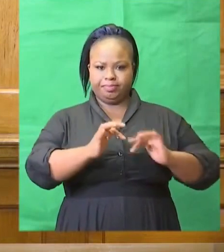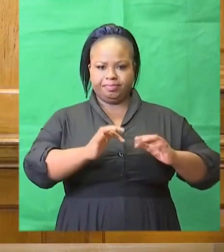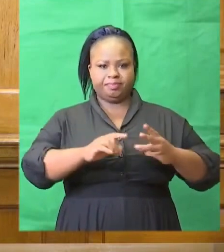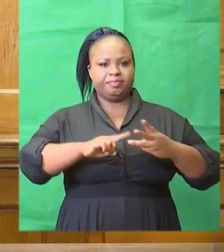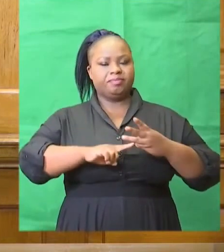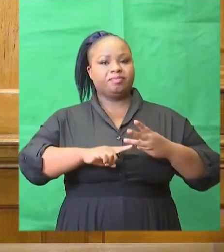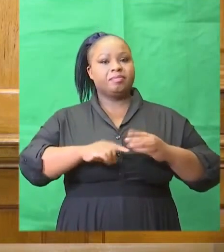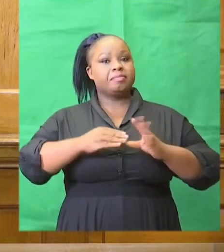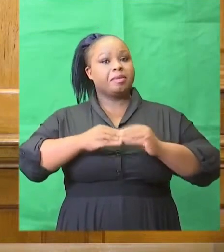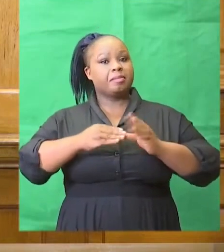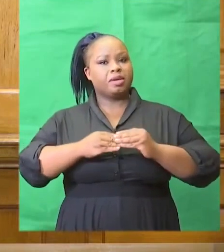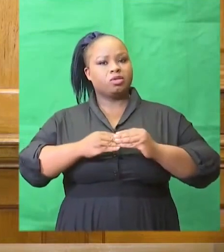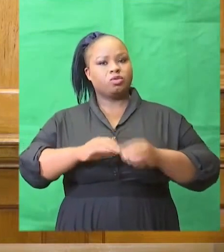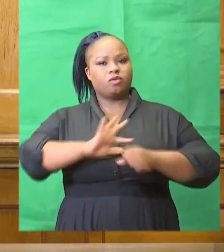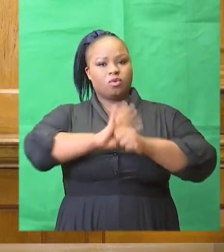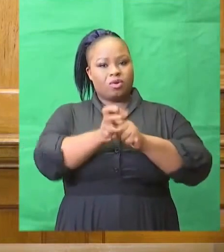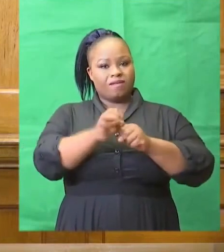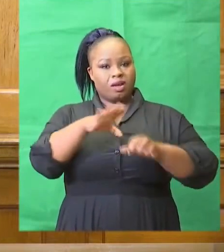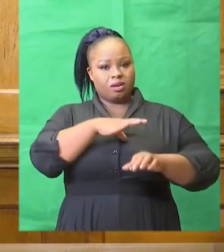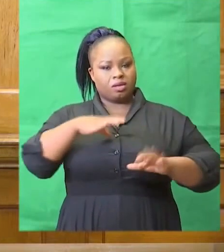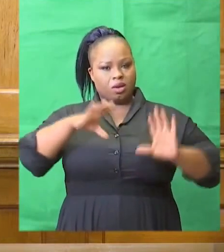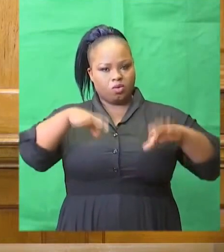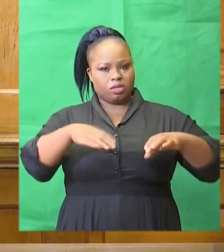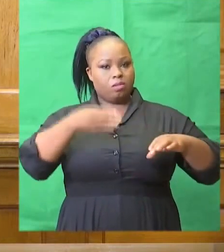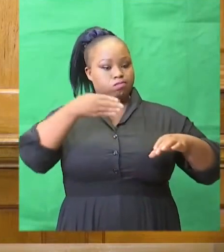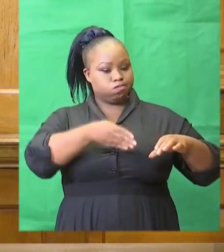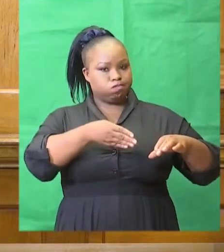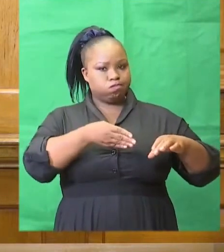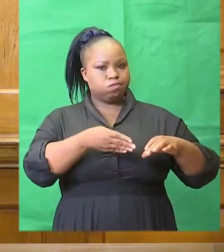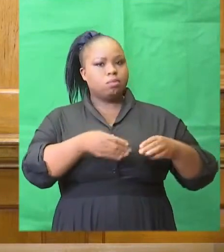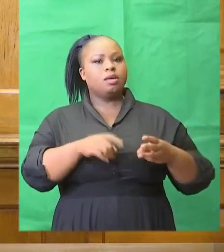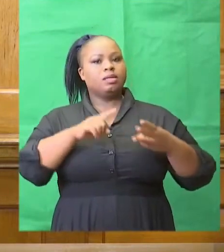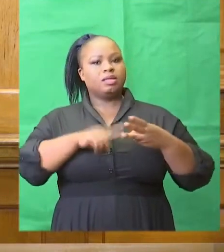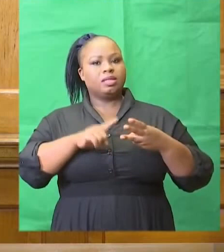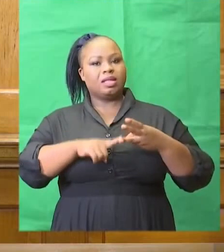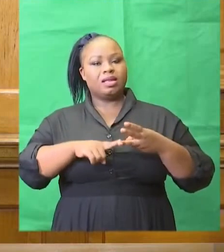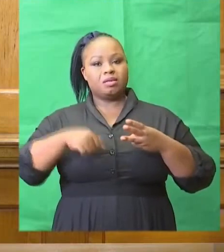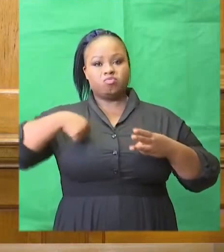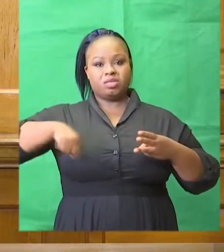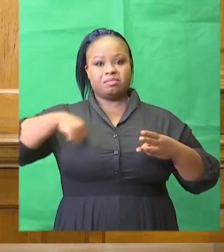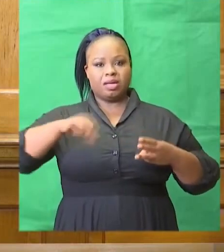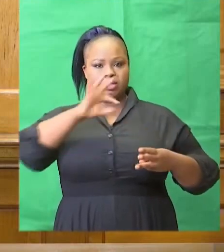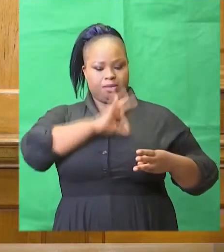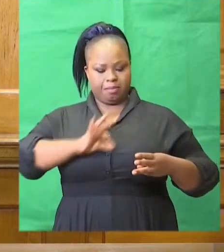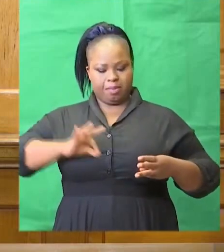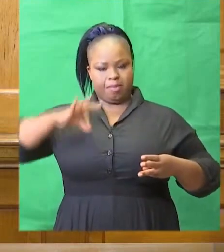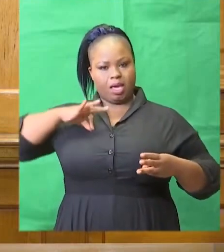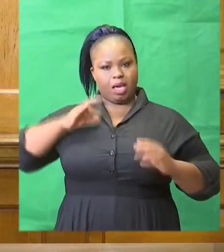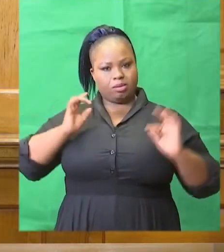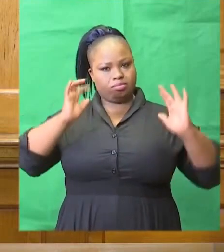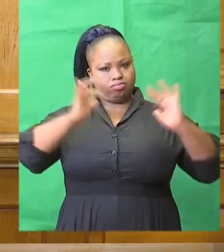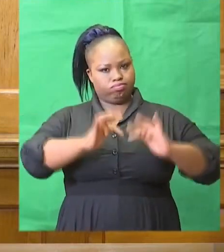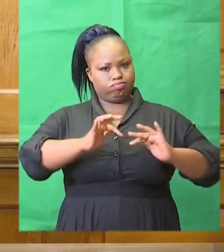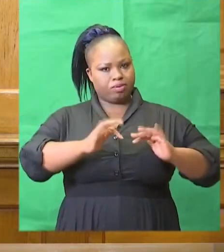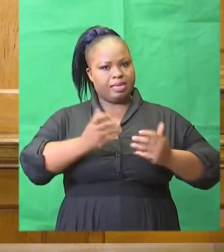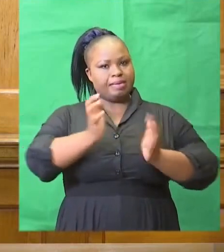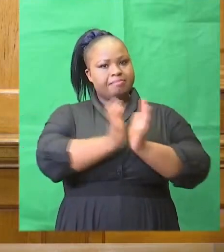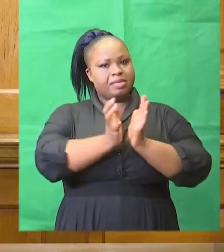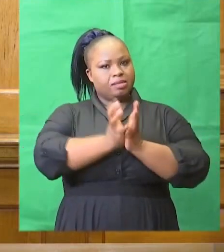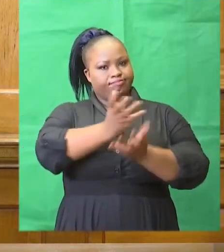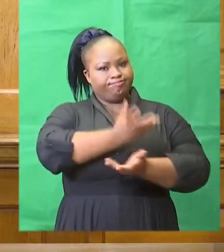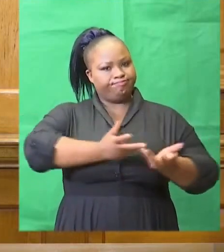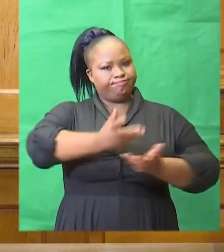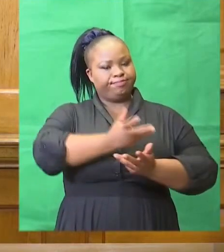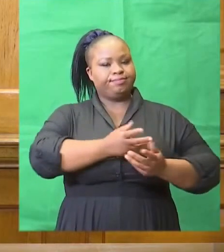the Coronavirus Council, as well as our metro mayors. There was also a